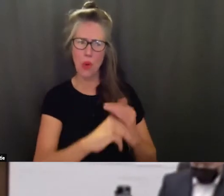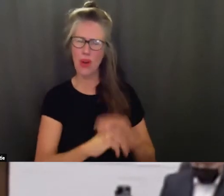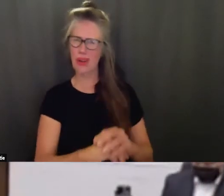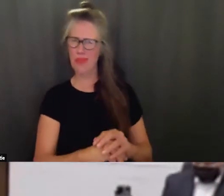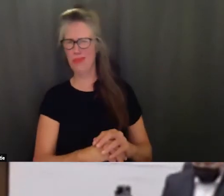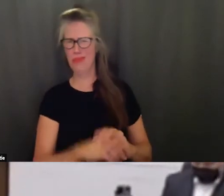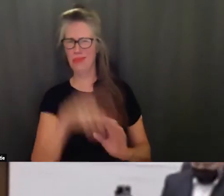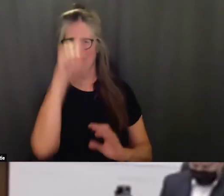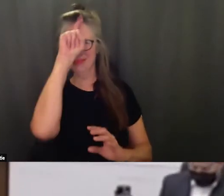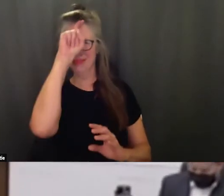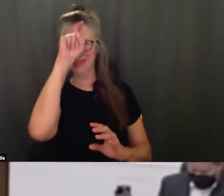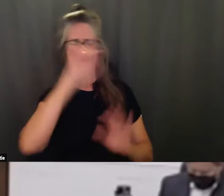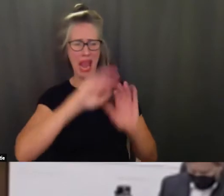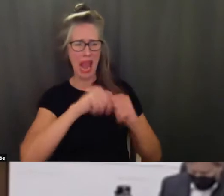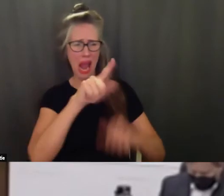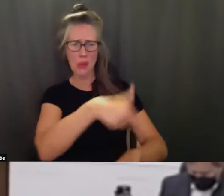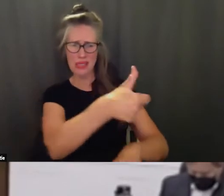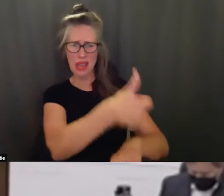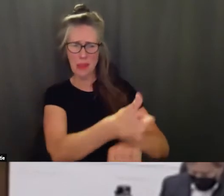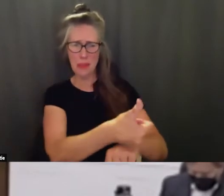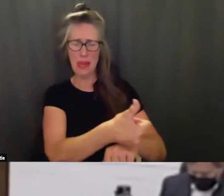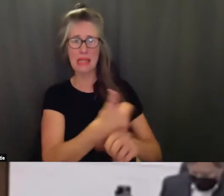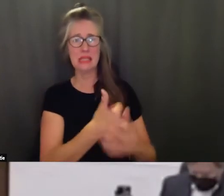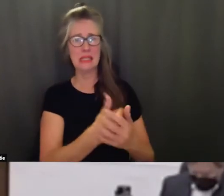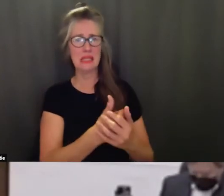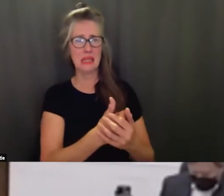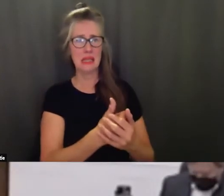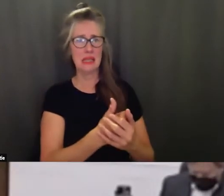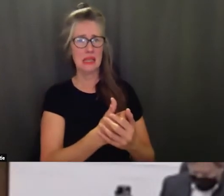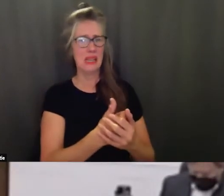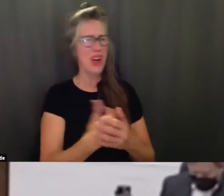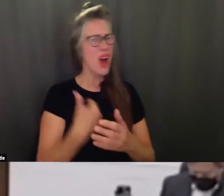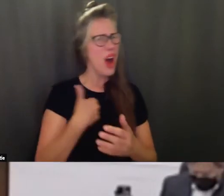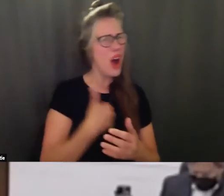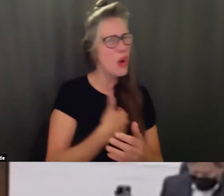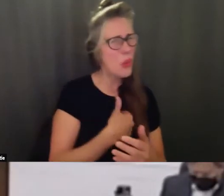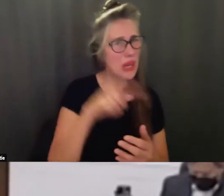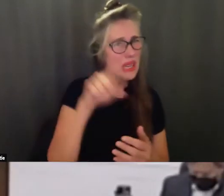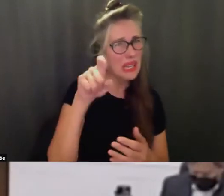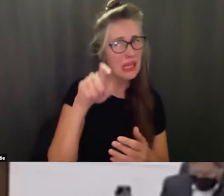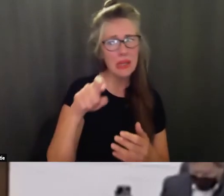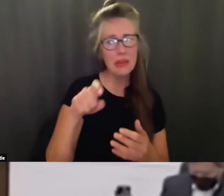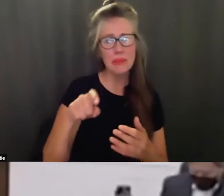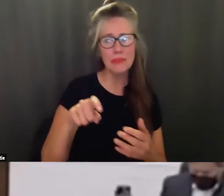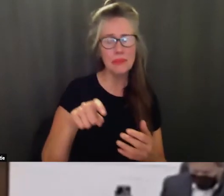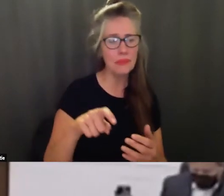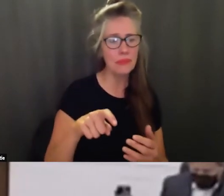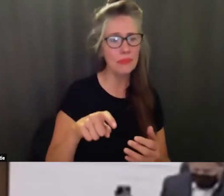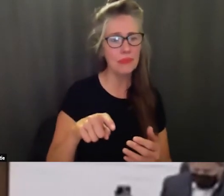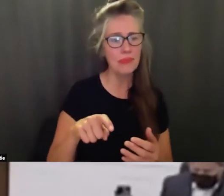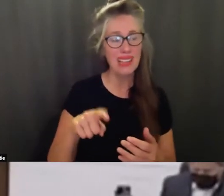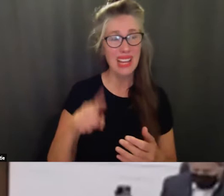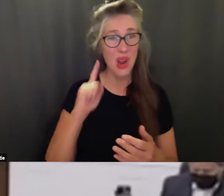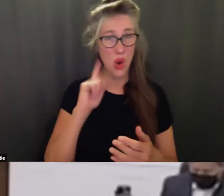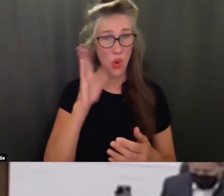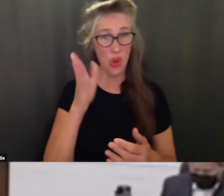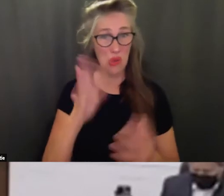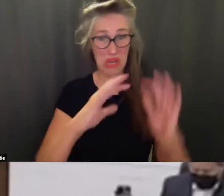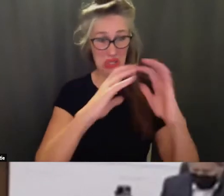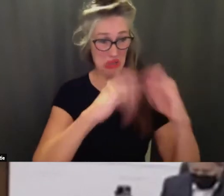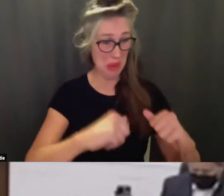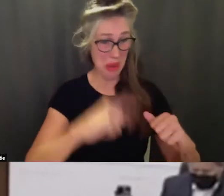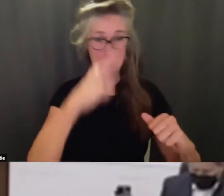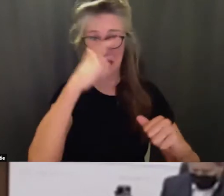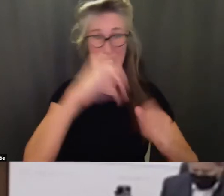this in place? And ultimately, are we going to dismantle a program because